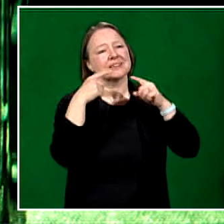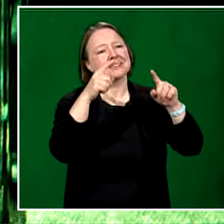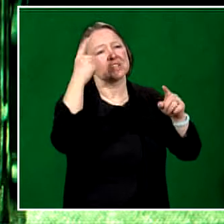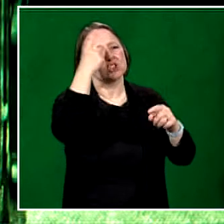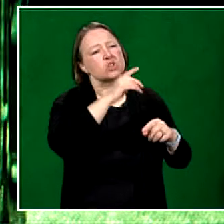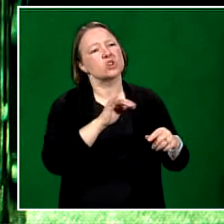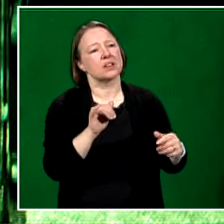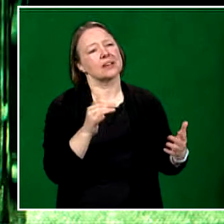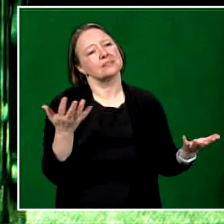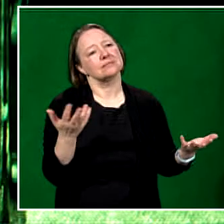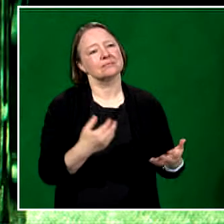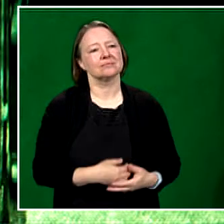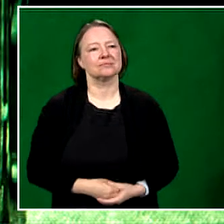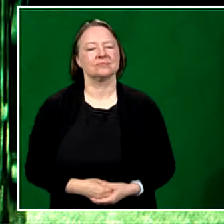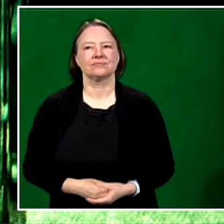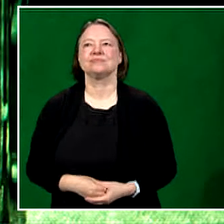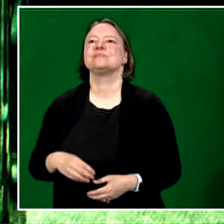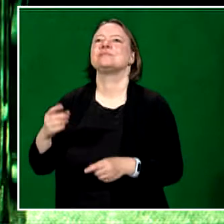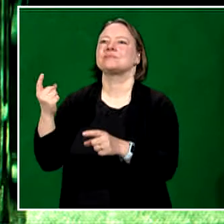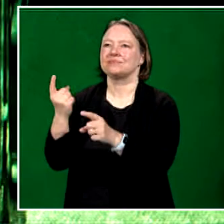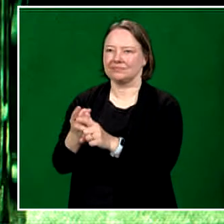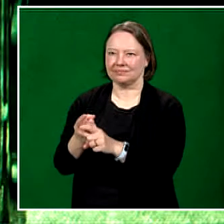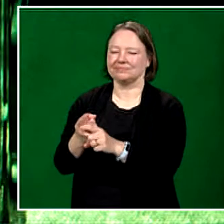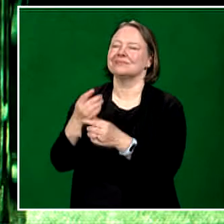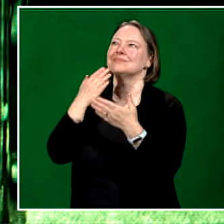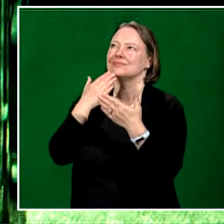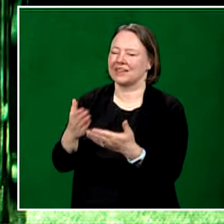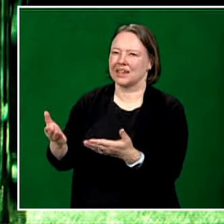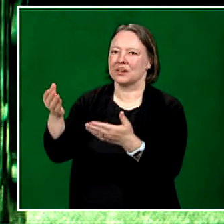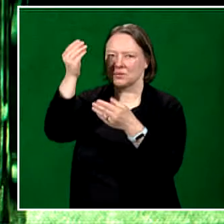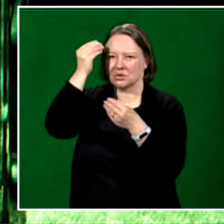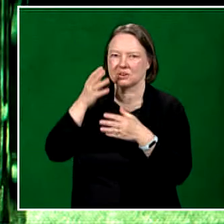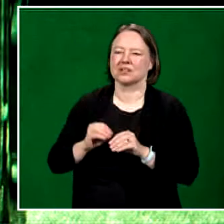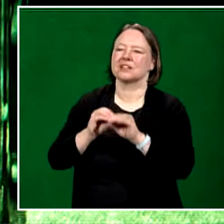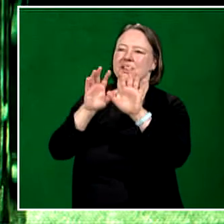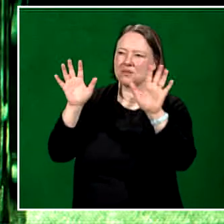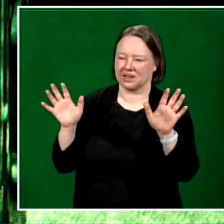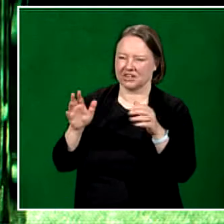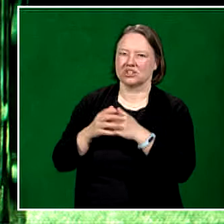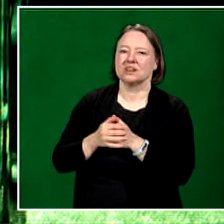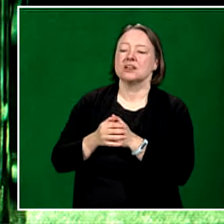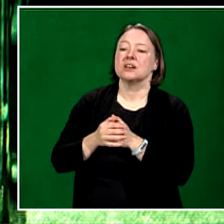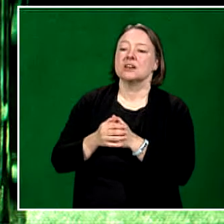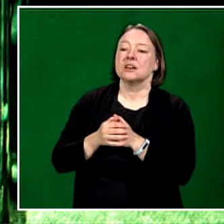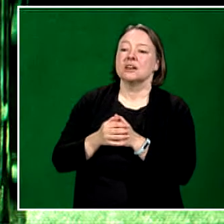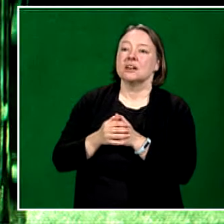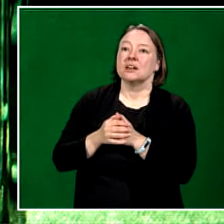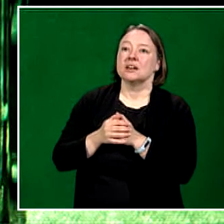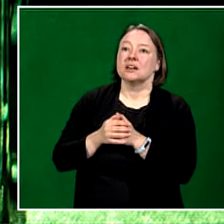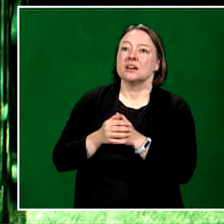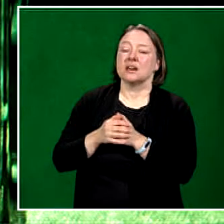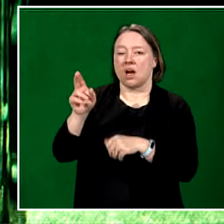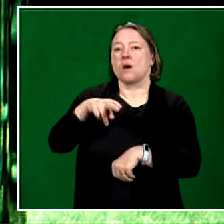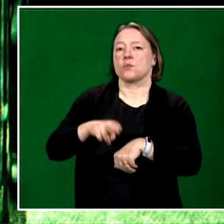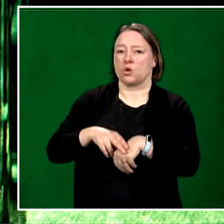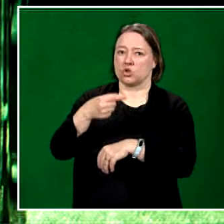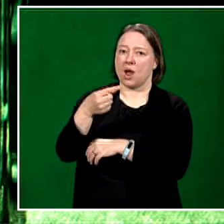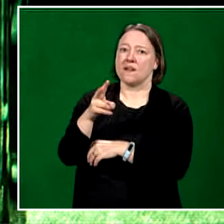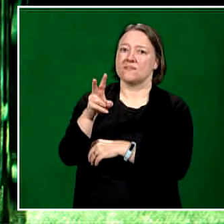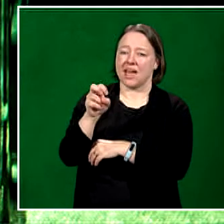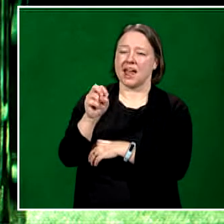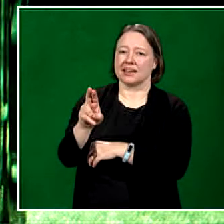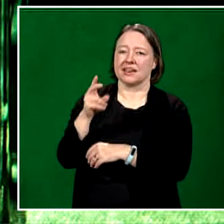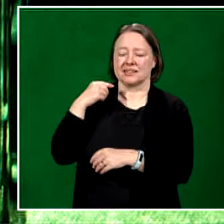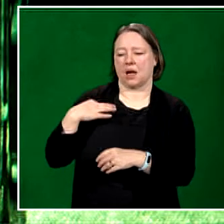look like? Right. Thank you for that clarification. So, of course, Grand Valley is applying to